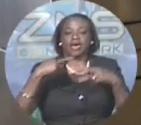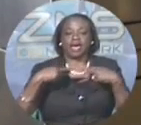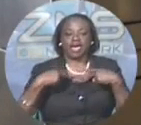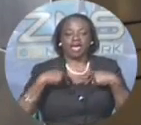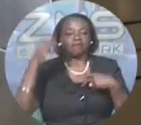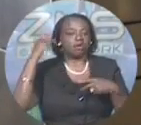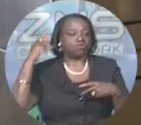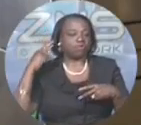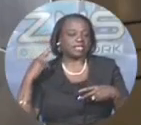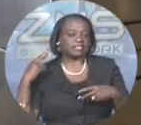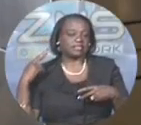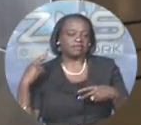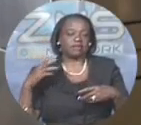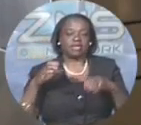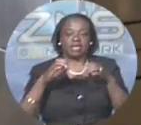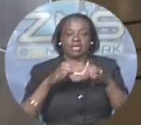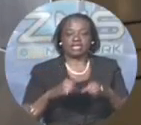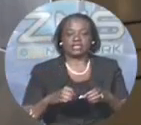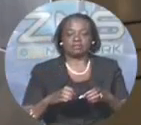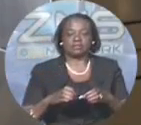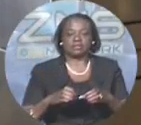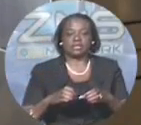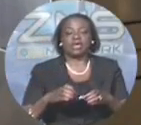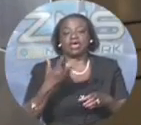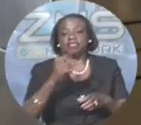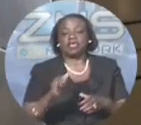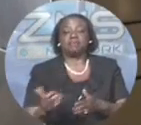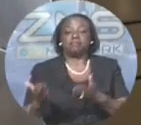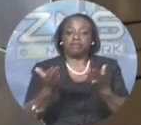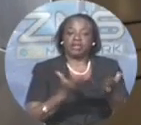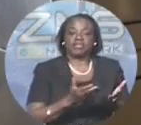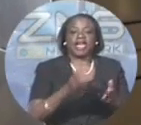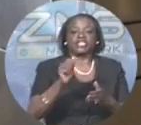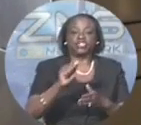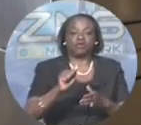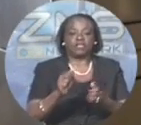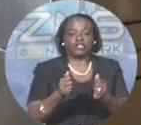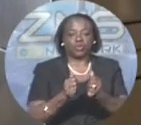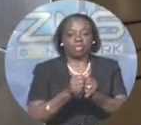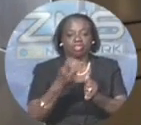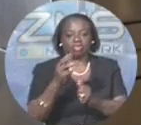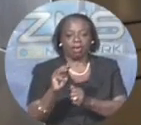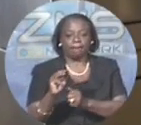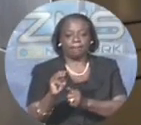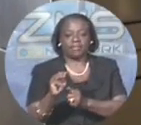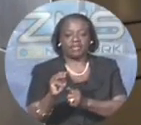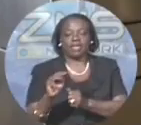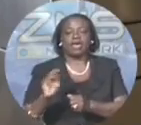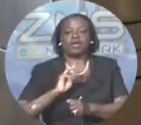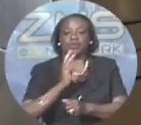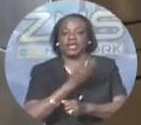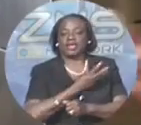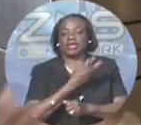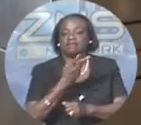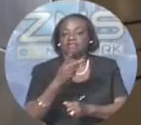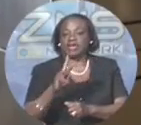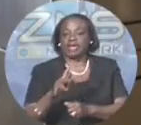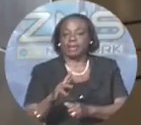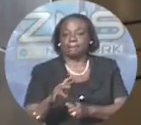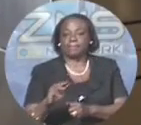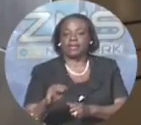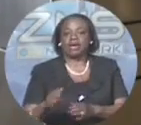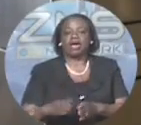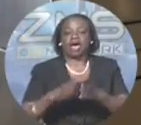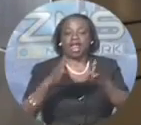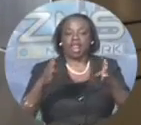come in. We don't sell our anchovies, but they bring their anchovies with them. And, you know, we give them a large veggie with